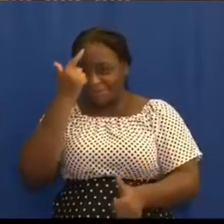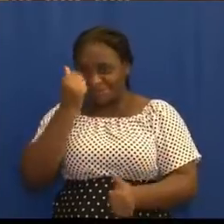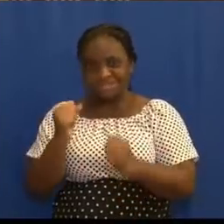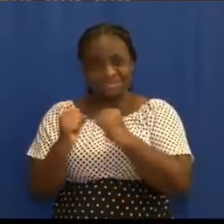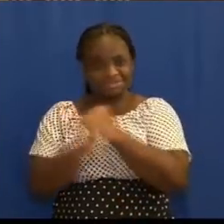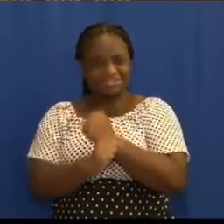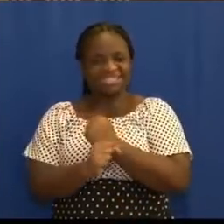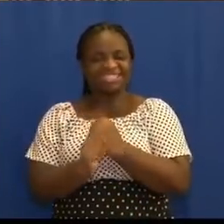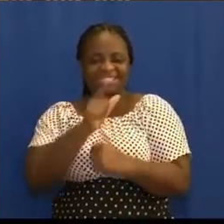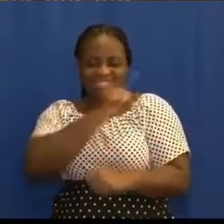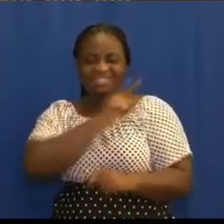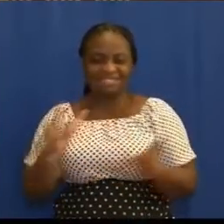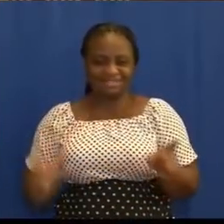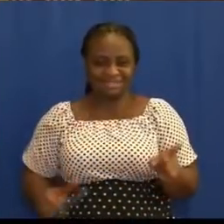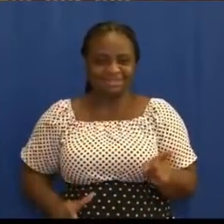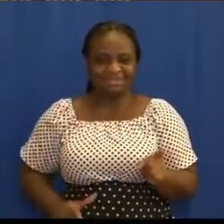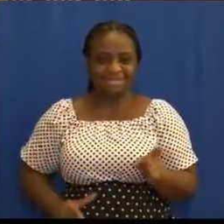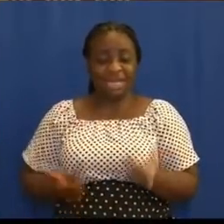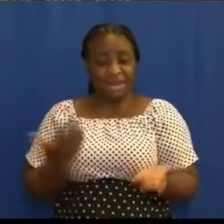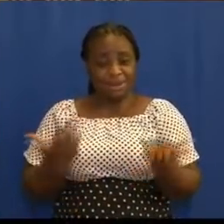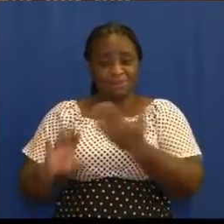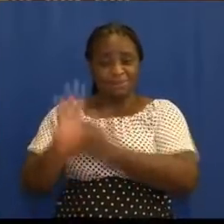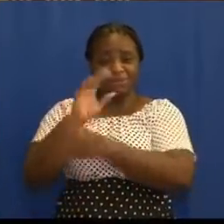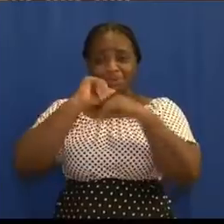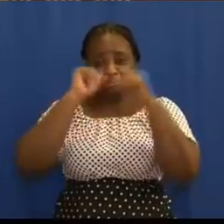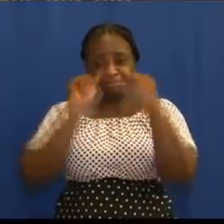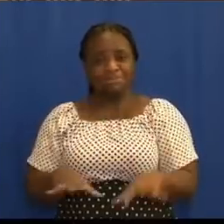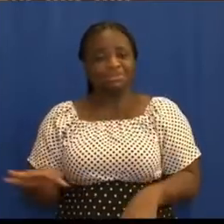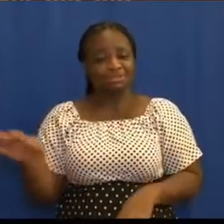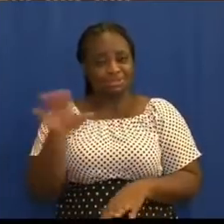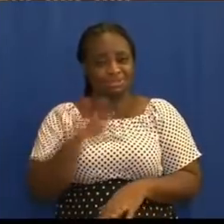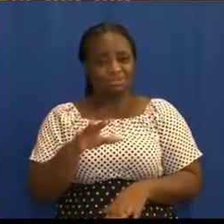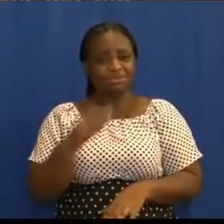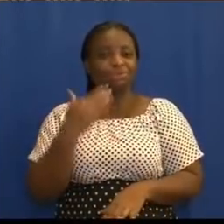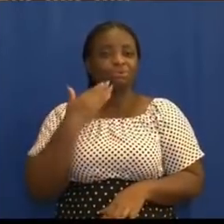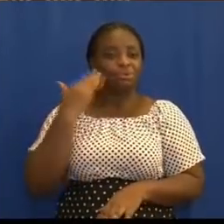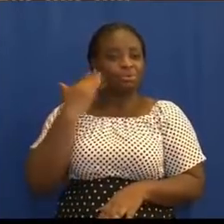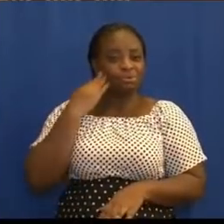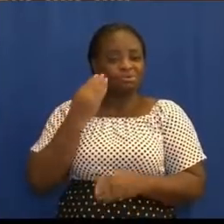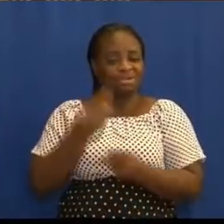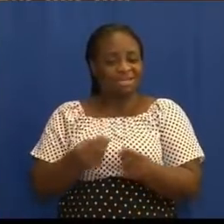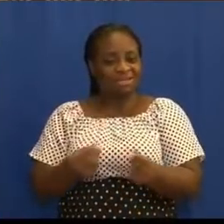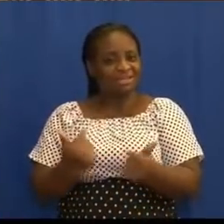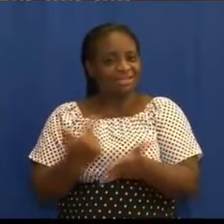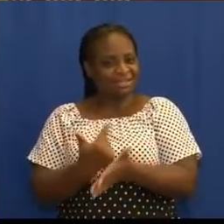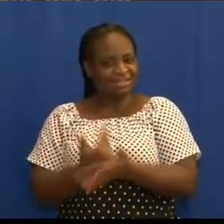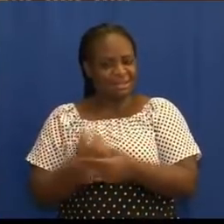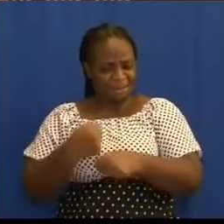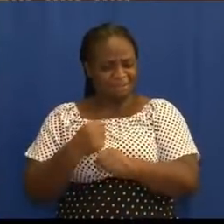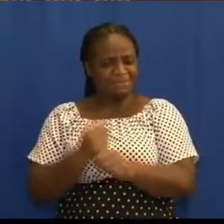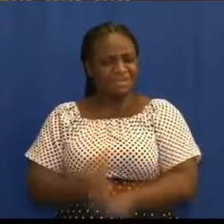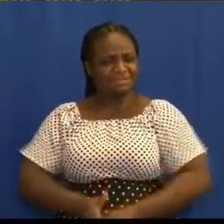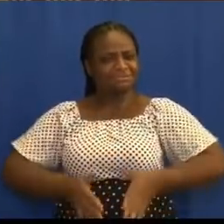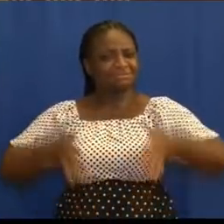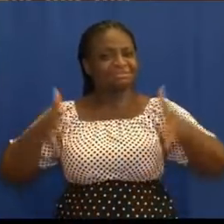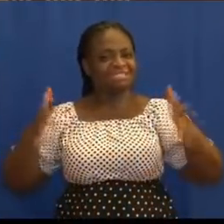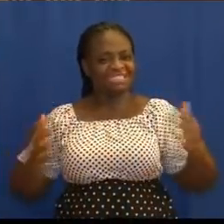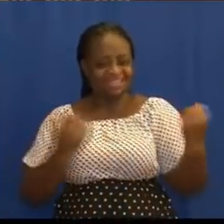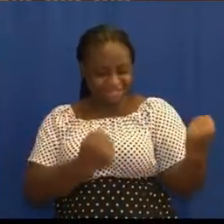the battle is the Lord's. May God bless us all in our homeland Ghana and make her